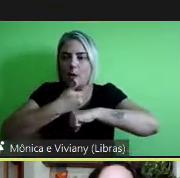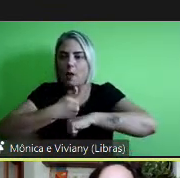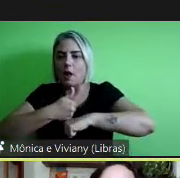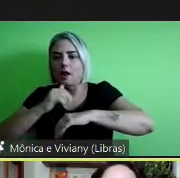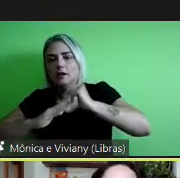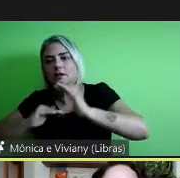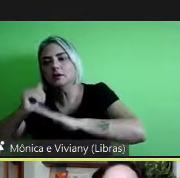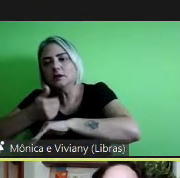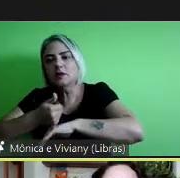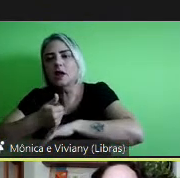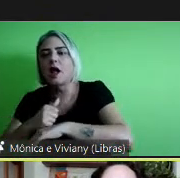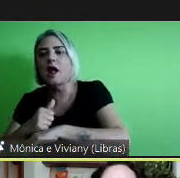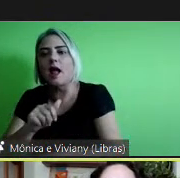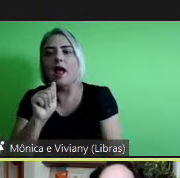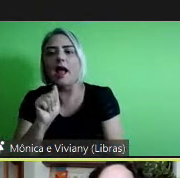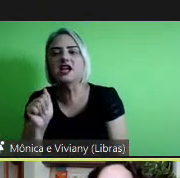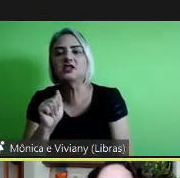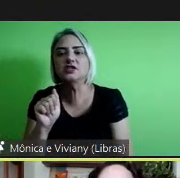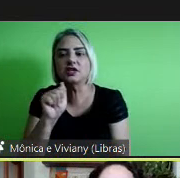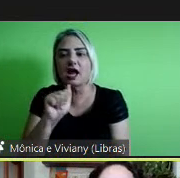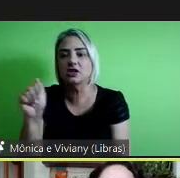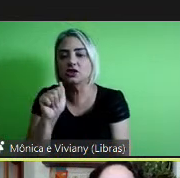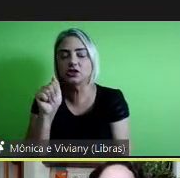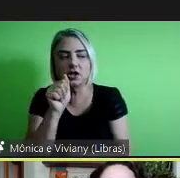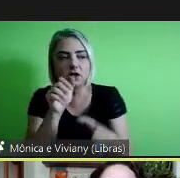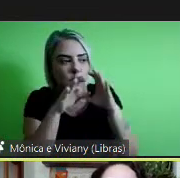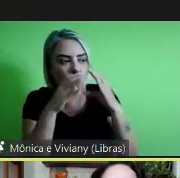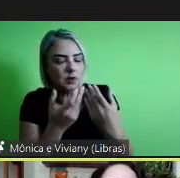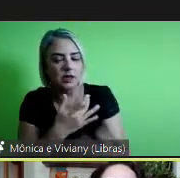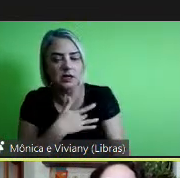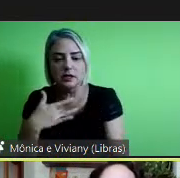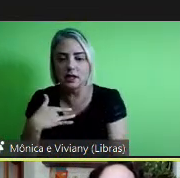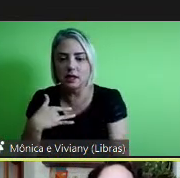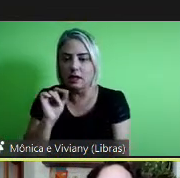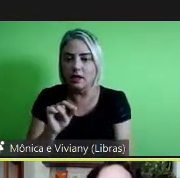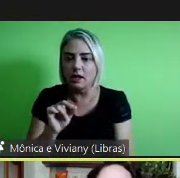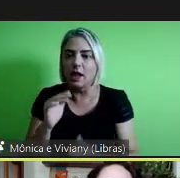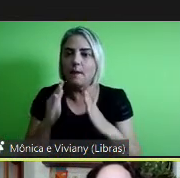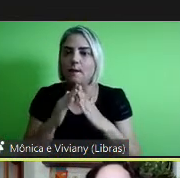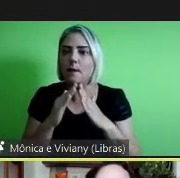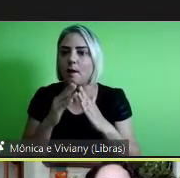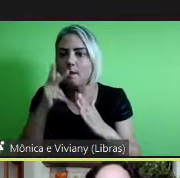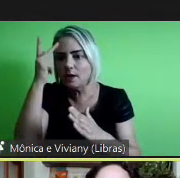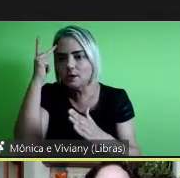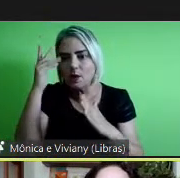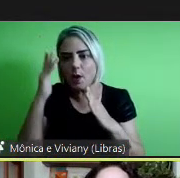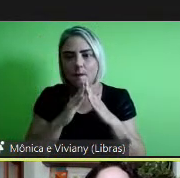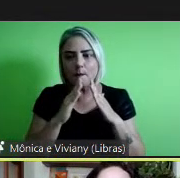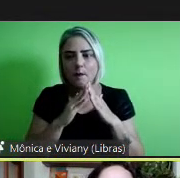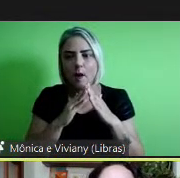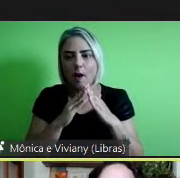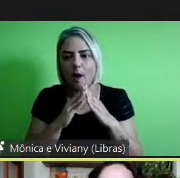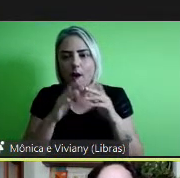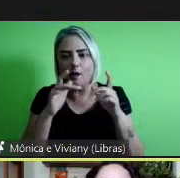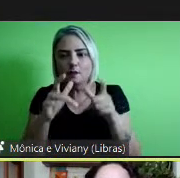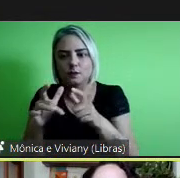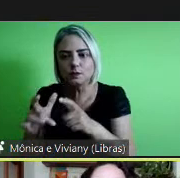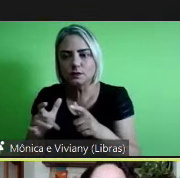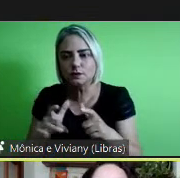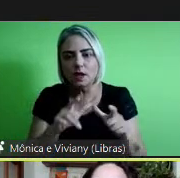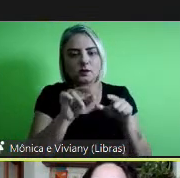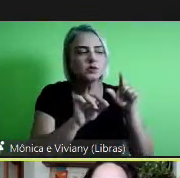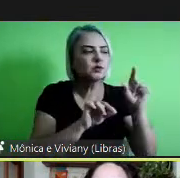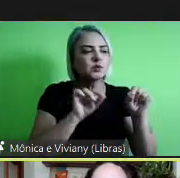this multi-professional team, those people that are community agents, which are people that live in